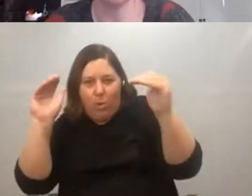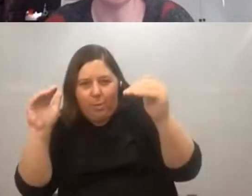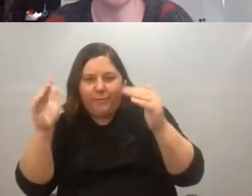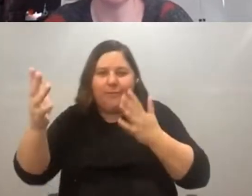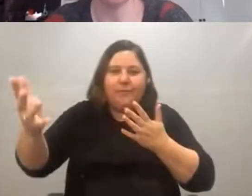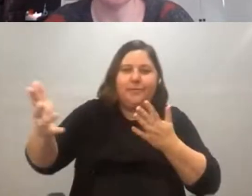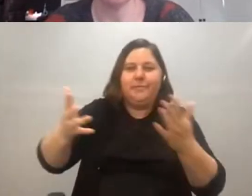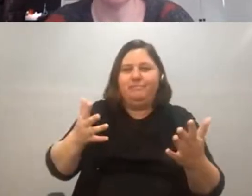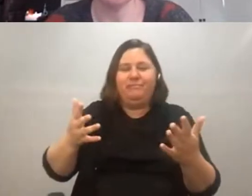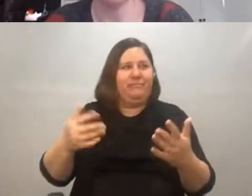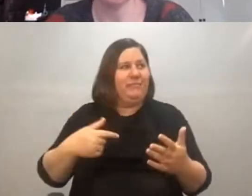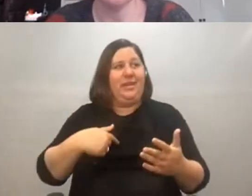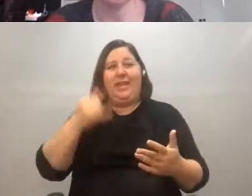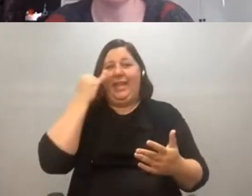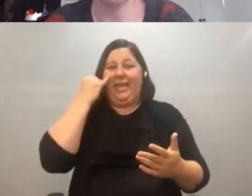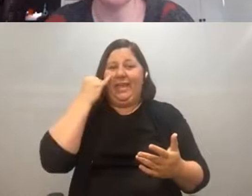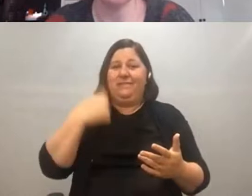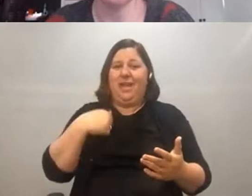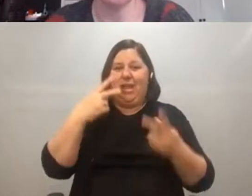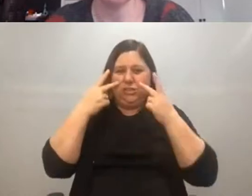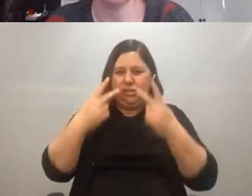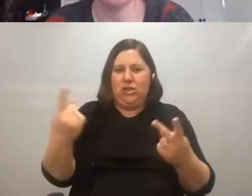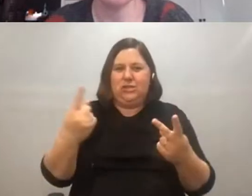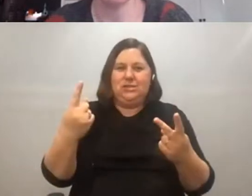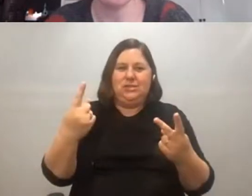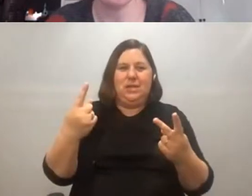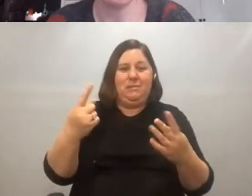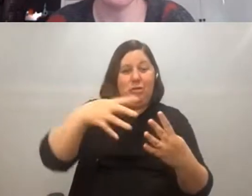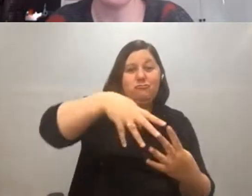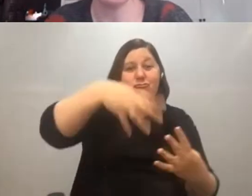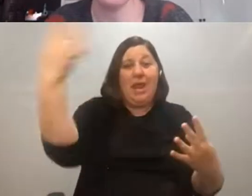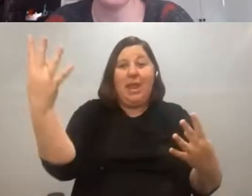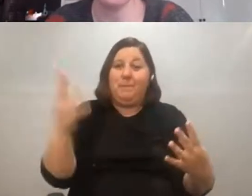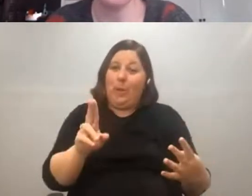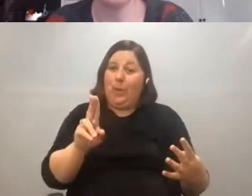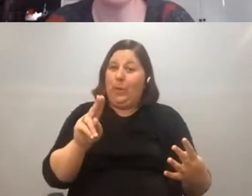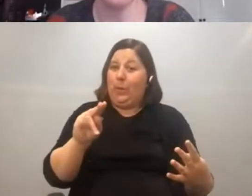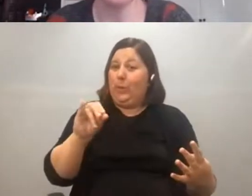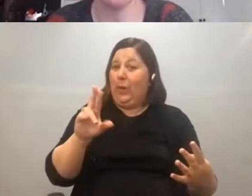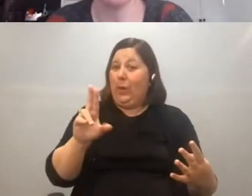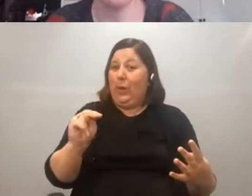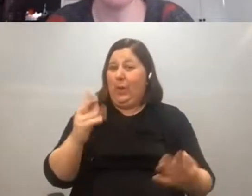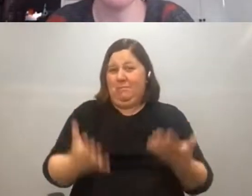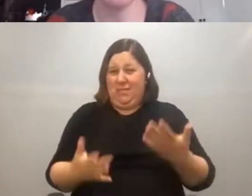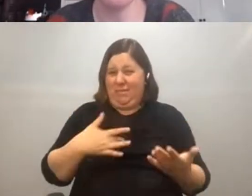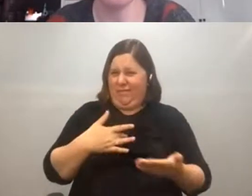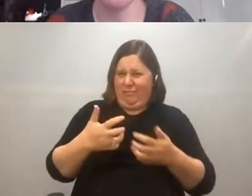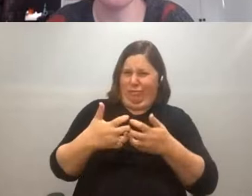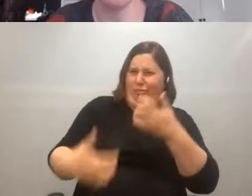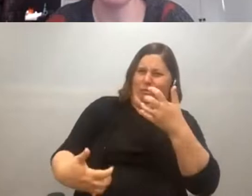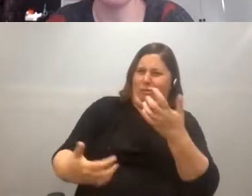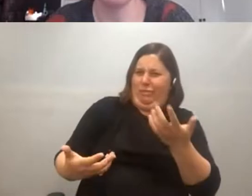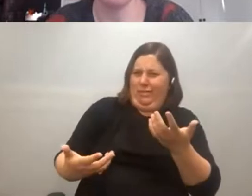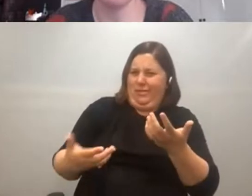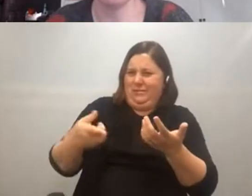that if i saw something that was rainbows and unicorns that might not speak to me because that